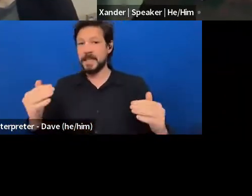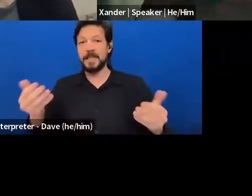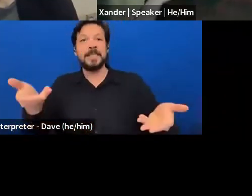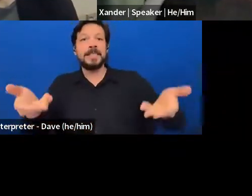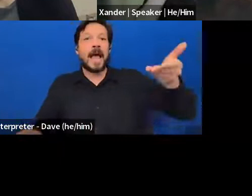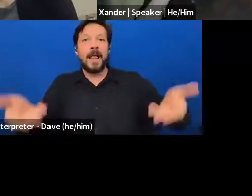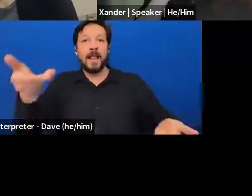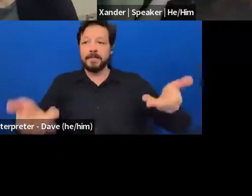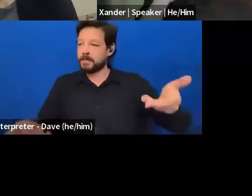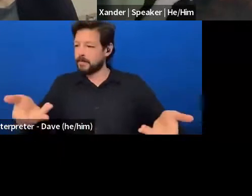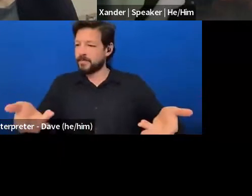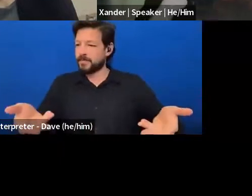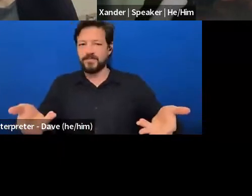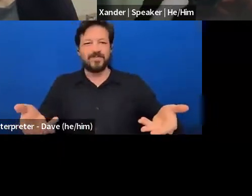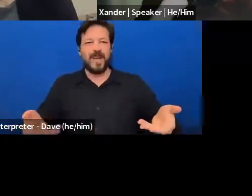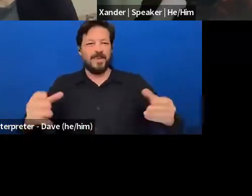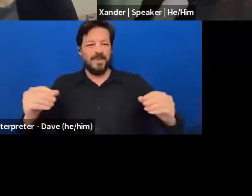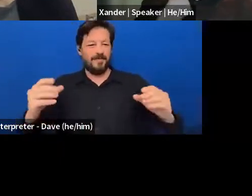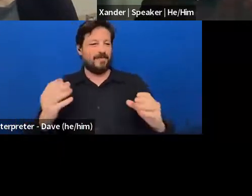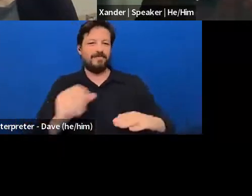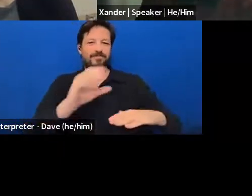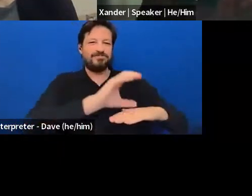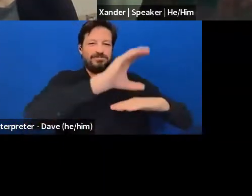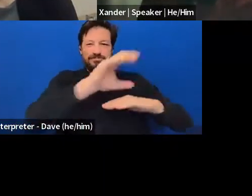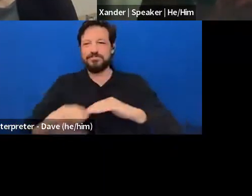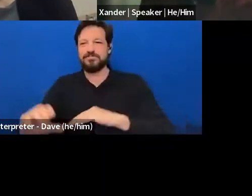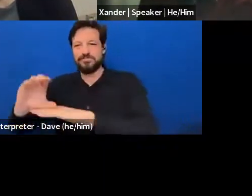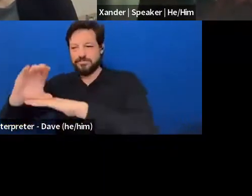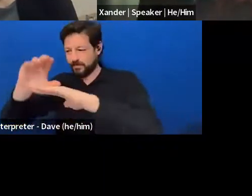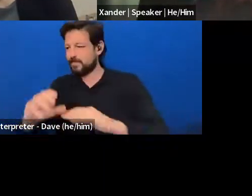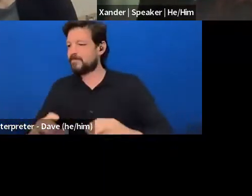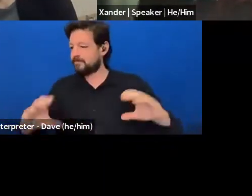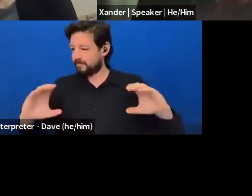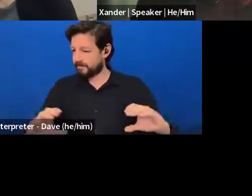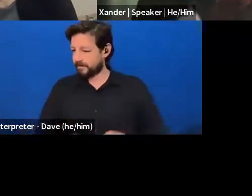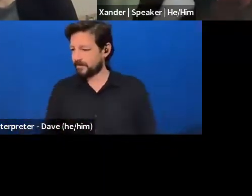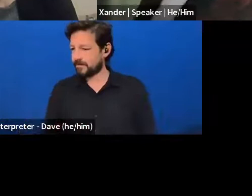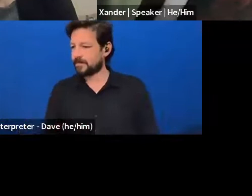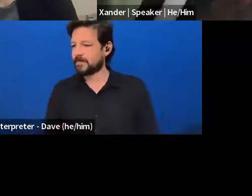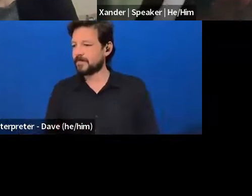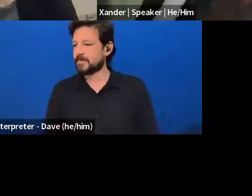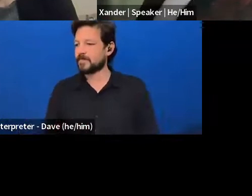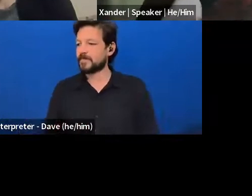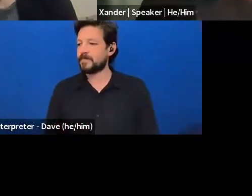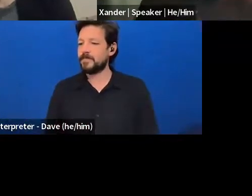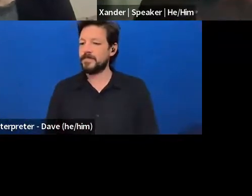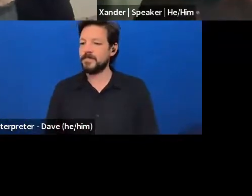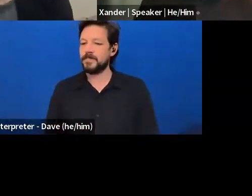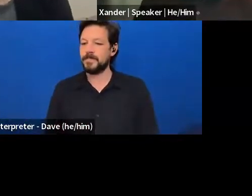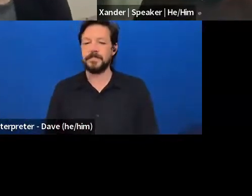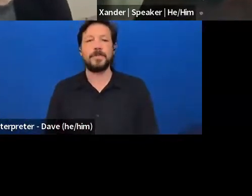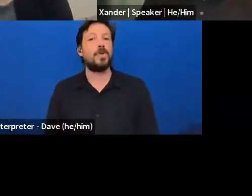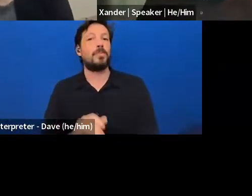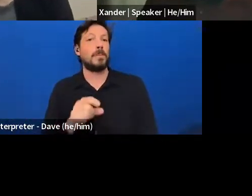wanted to just take you through this concept to think about. So it might be you as a